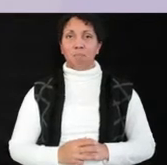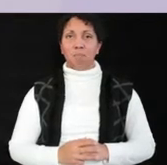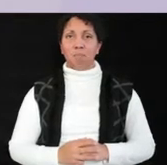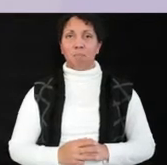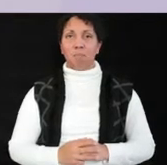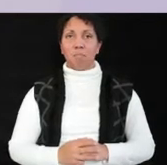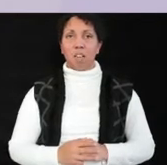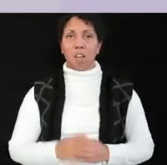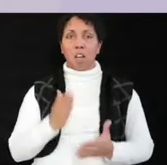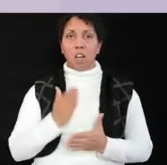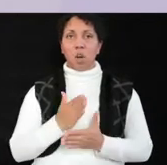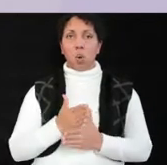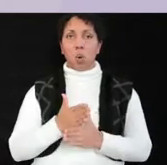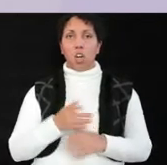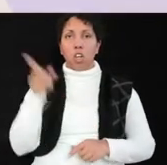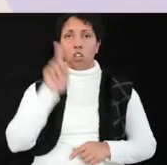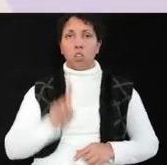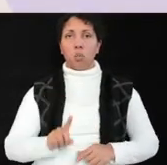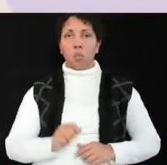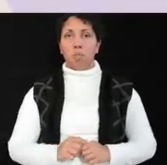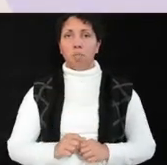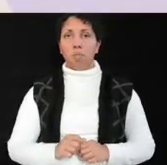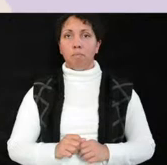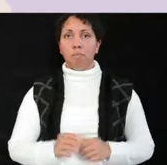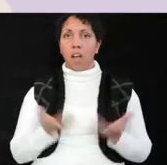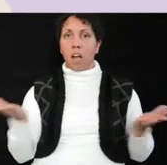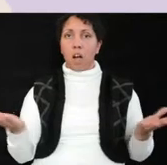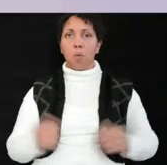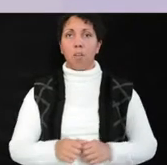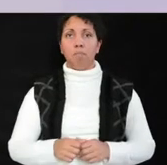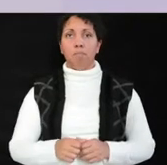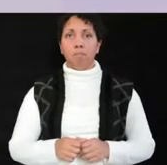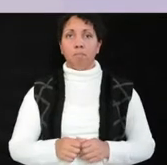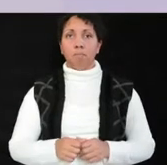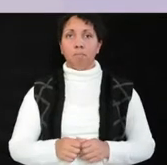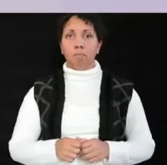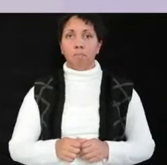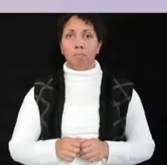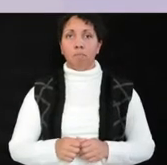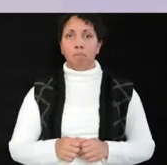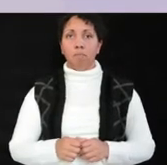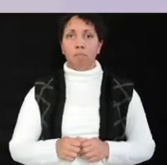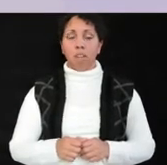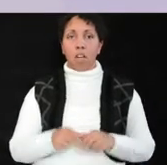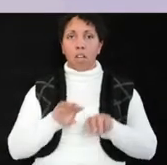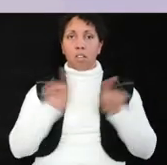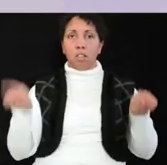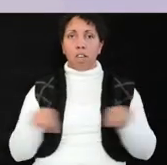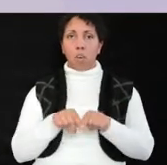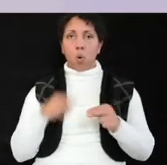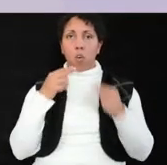their best at school. How do you do this? I make sure there is good food to